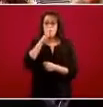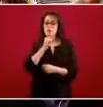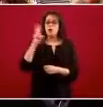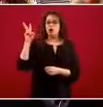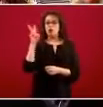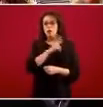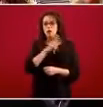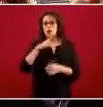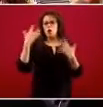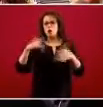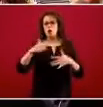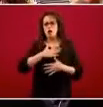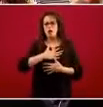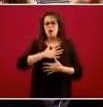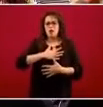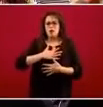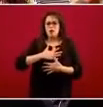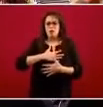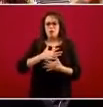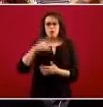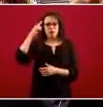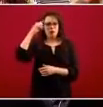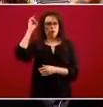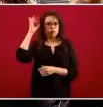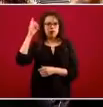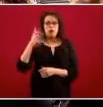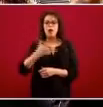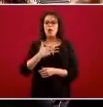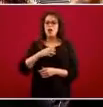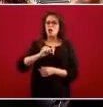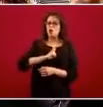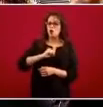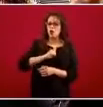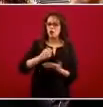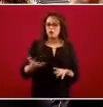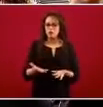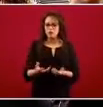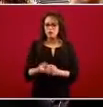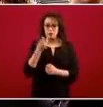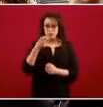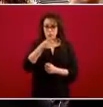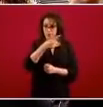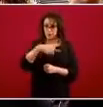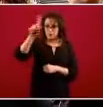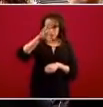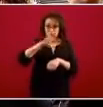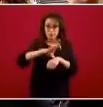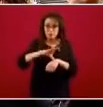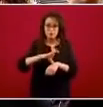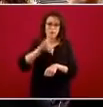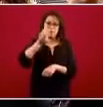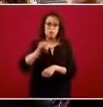And last but not least, well, you will be informed with the